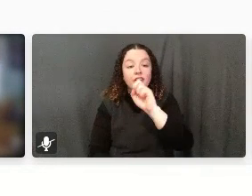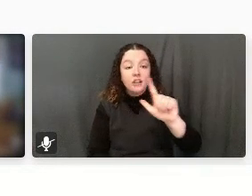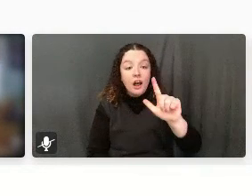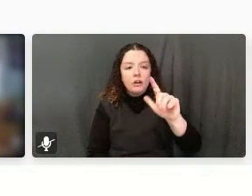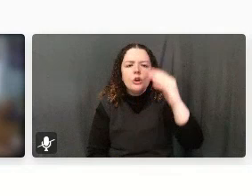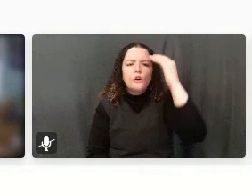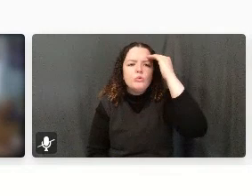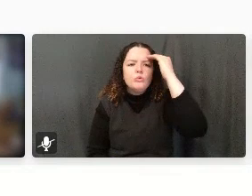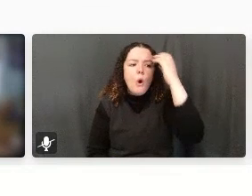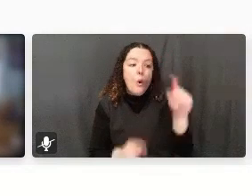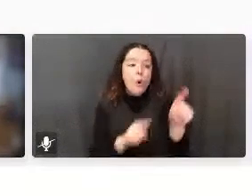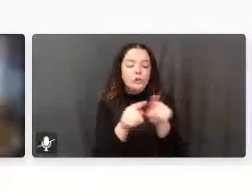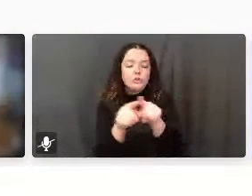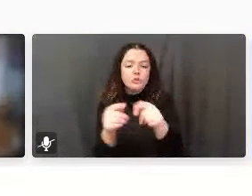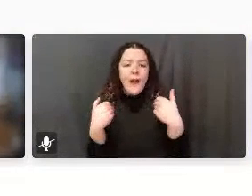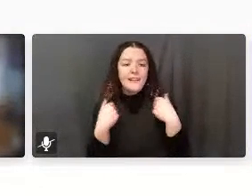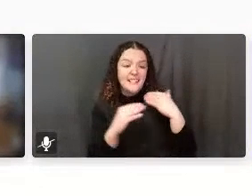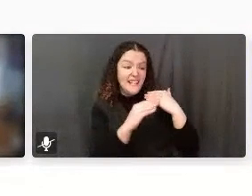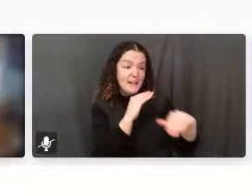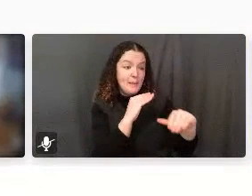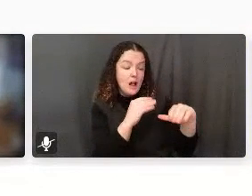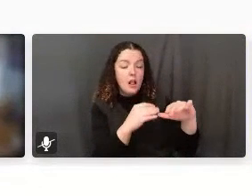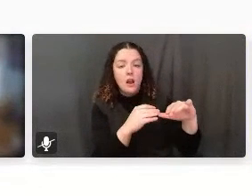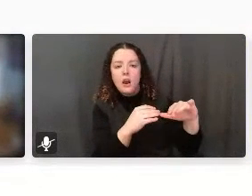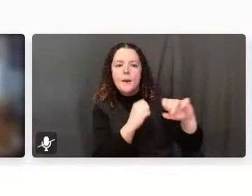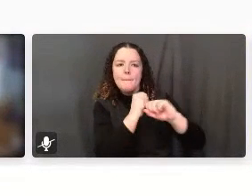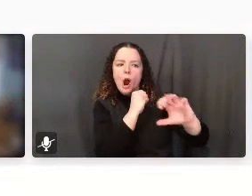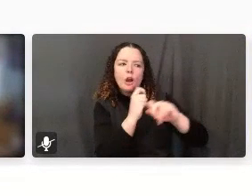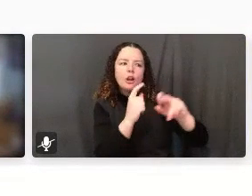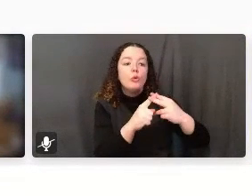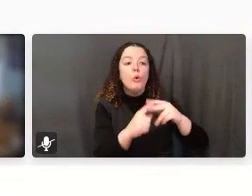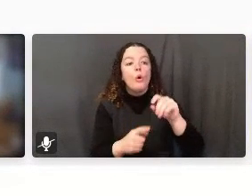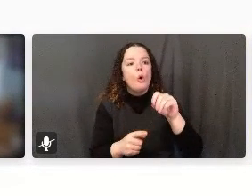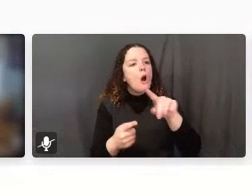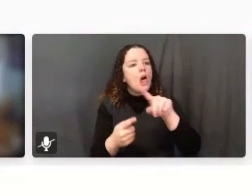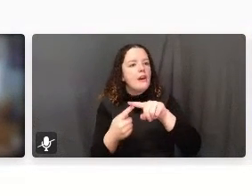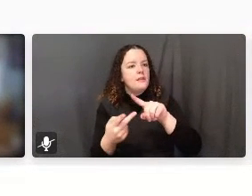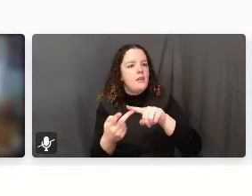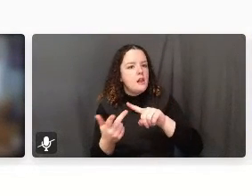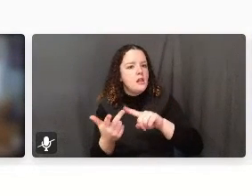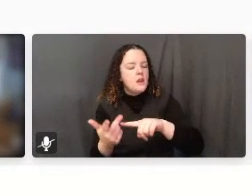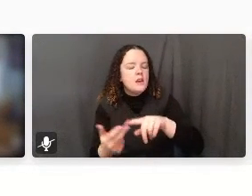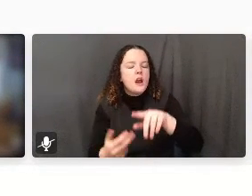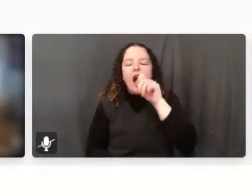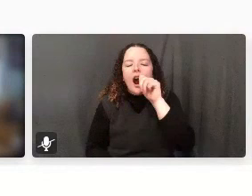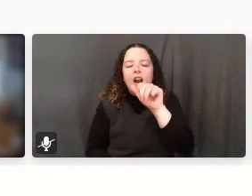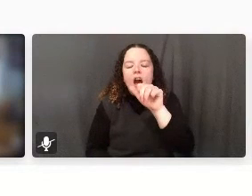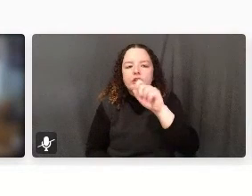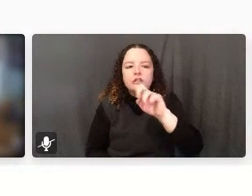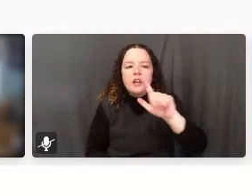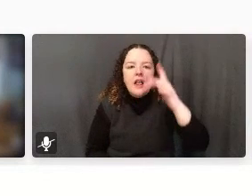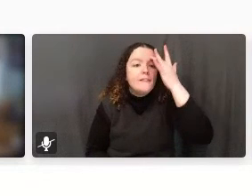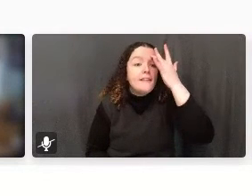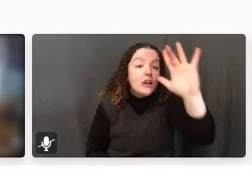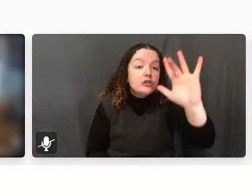an email marketing tool or a prospecting tool or Nutshell Intelligence, which helps people or get more information from people